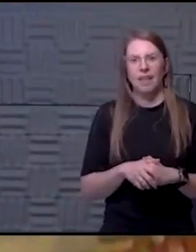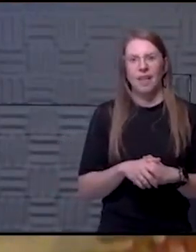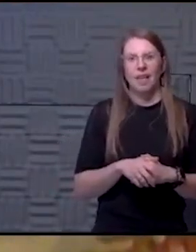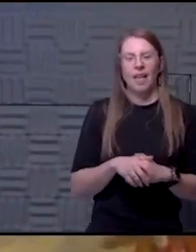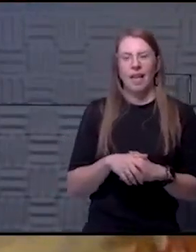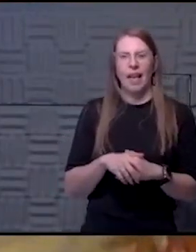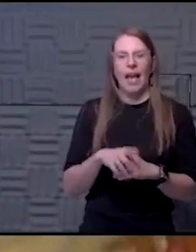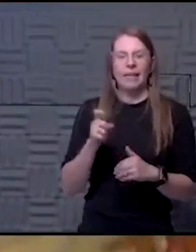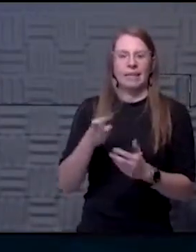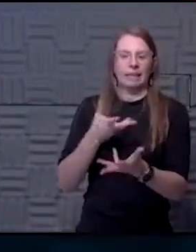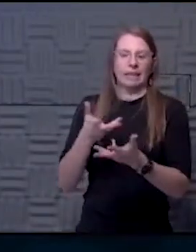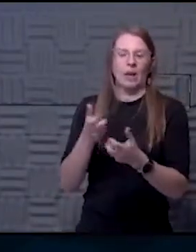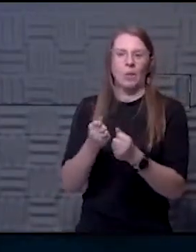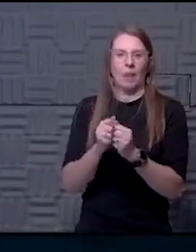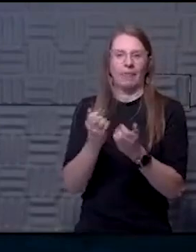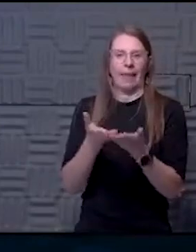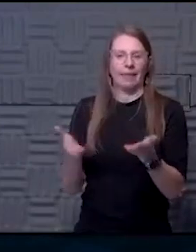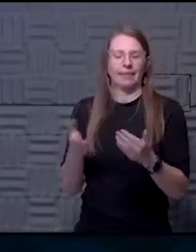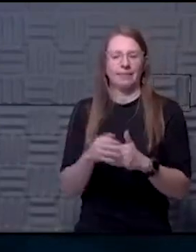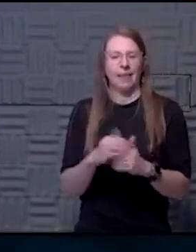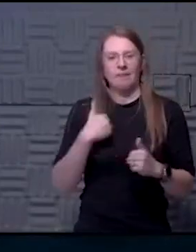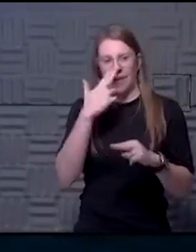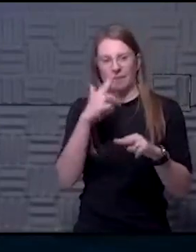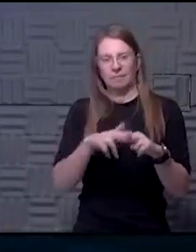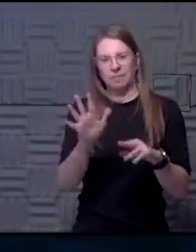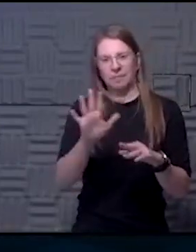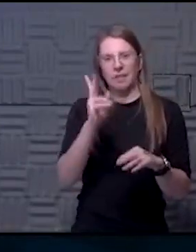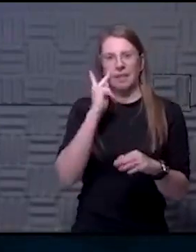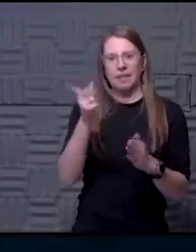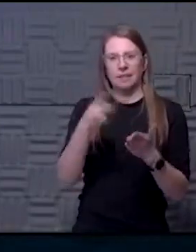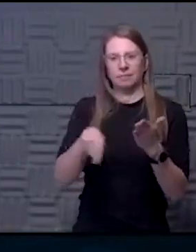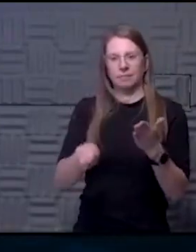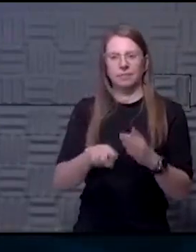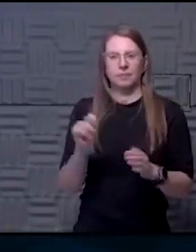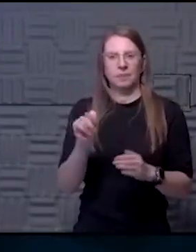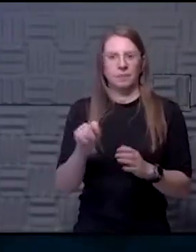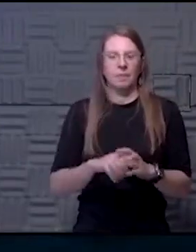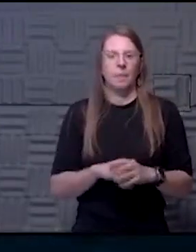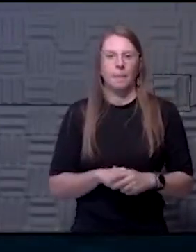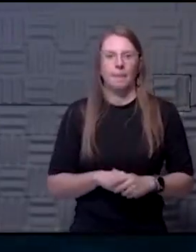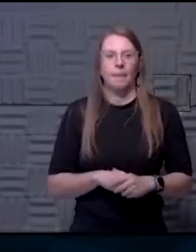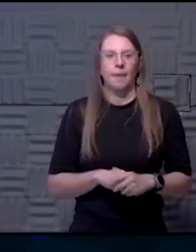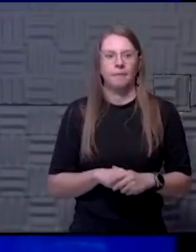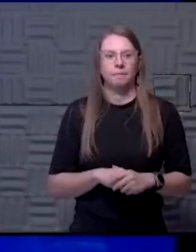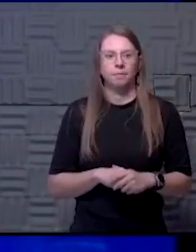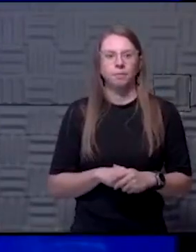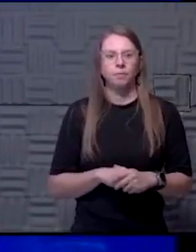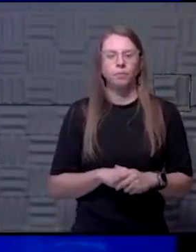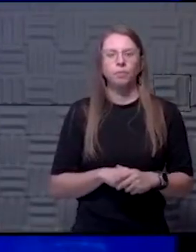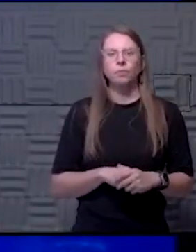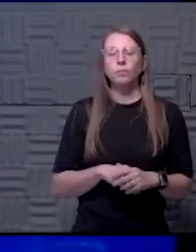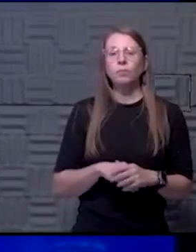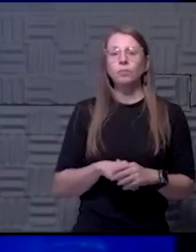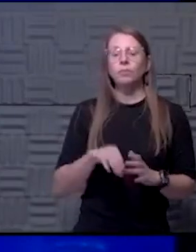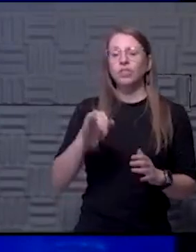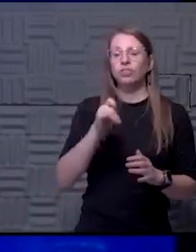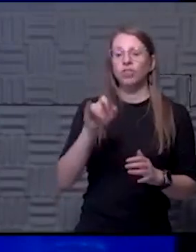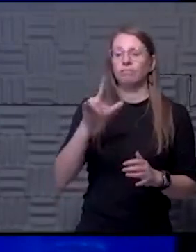it or not. Thanks, you guys. Good to see you, Mayor, Mr. Mayor. Have fun. See you next Tuesday. Okay. All right.